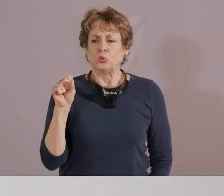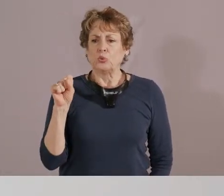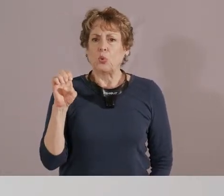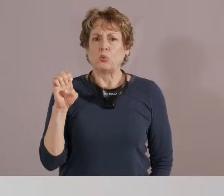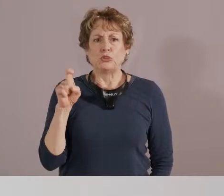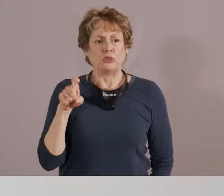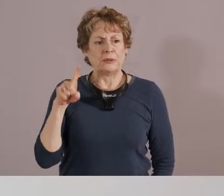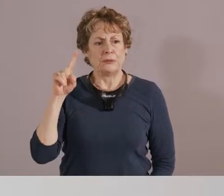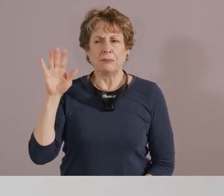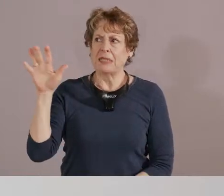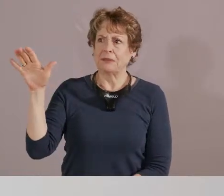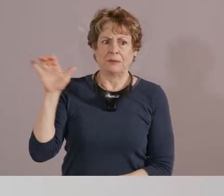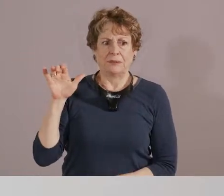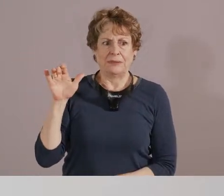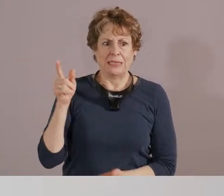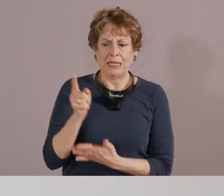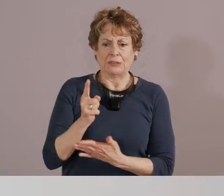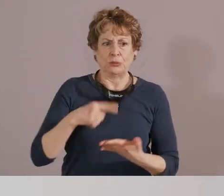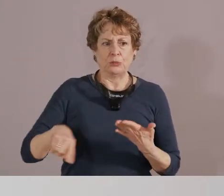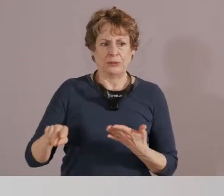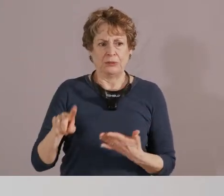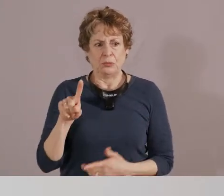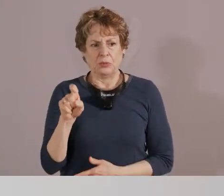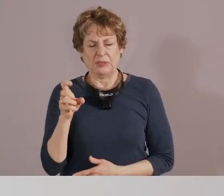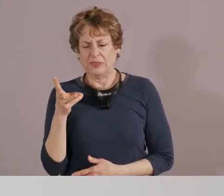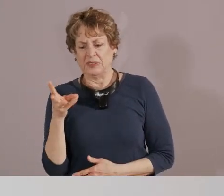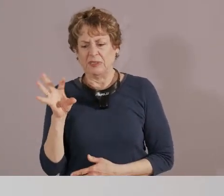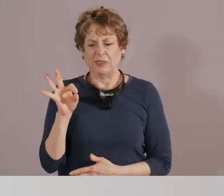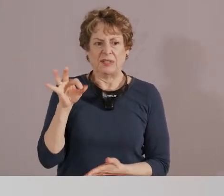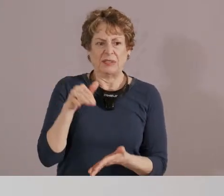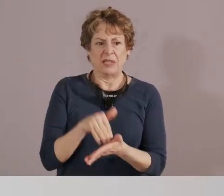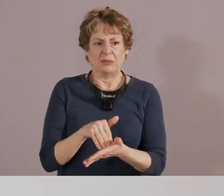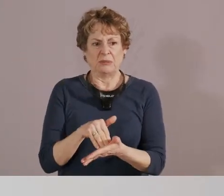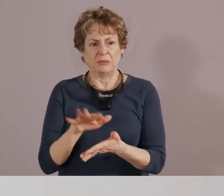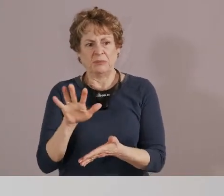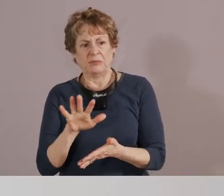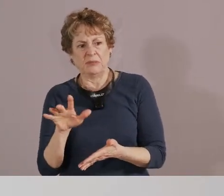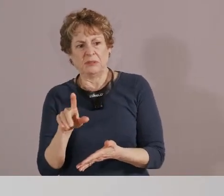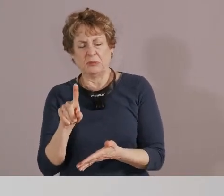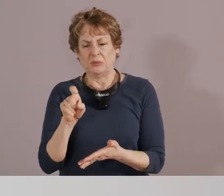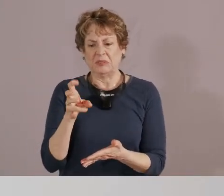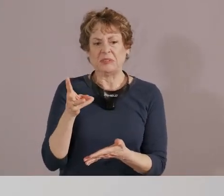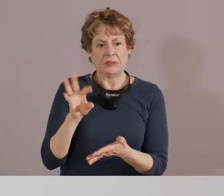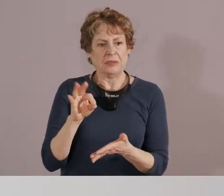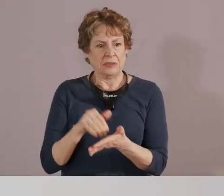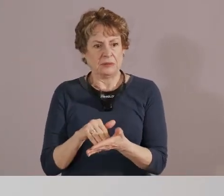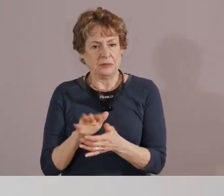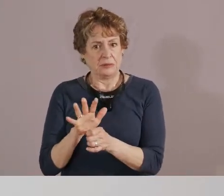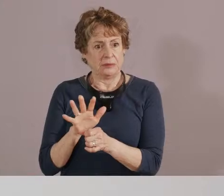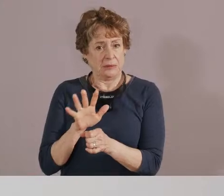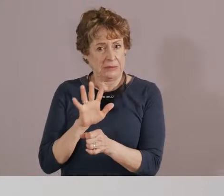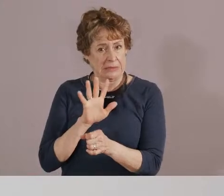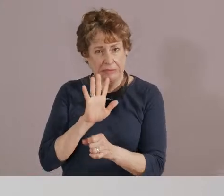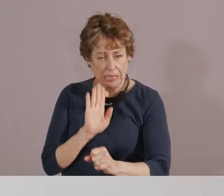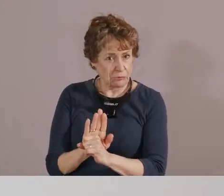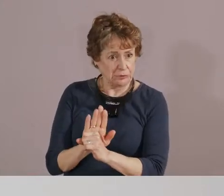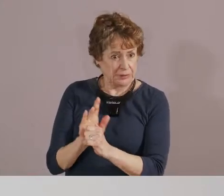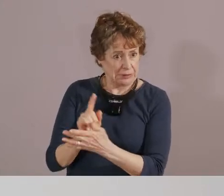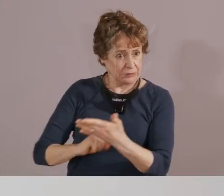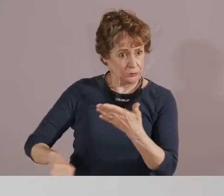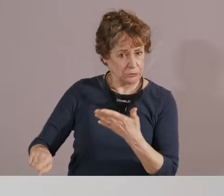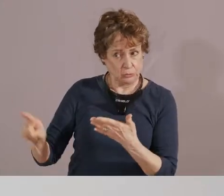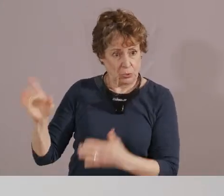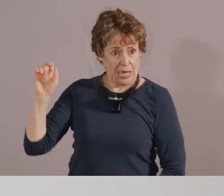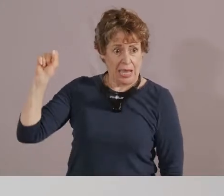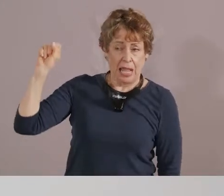It's 169,000 or so. Is that guaranteed next week? You said you asked for 300,000. So that's